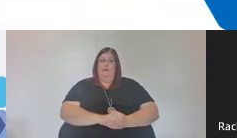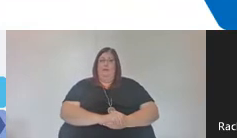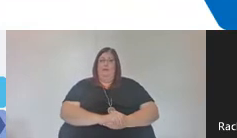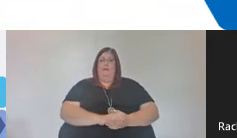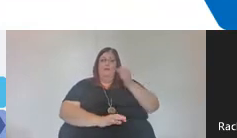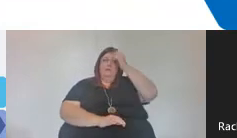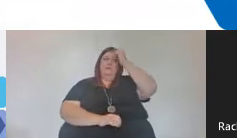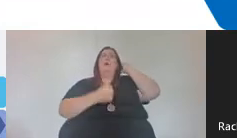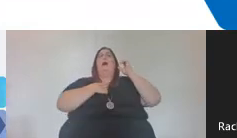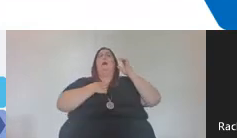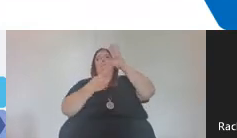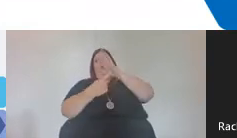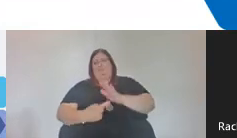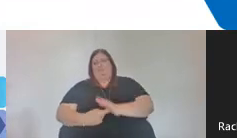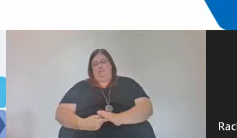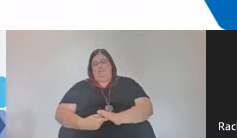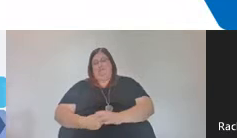So our priorities.